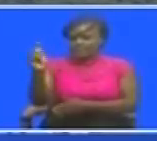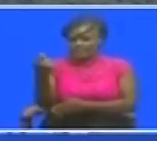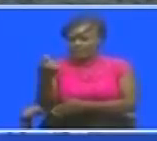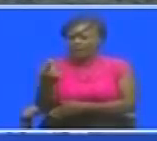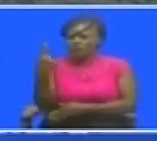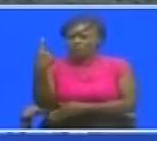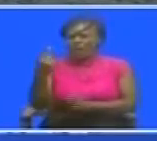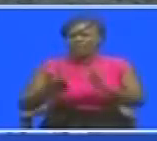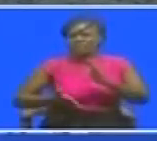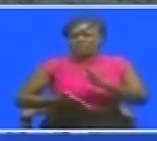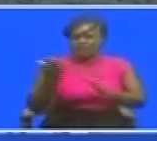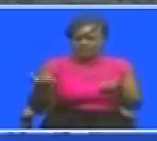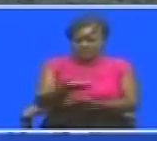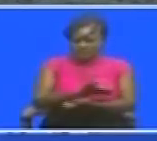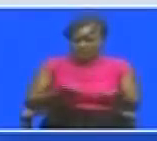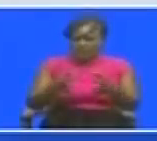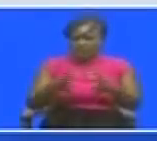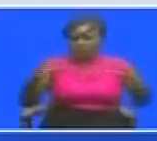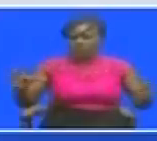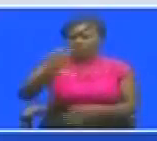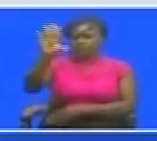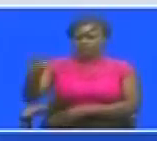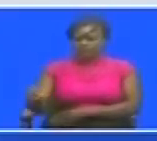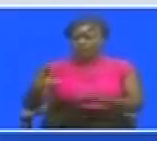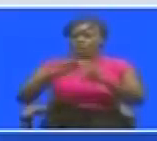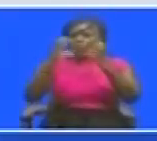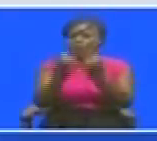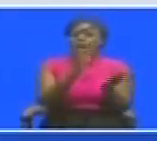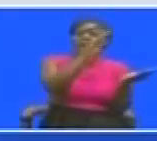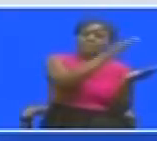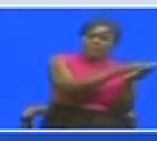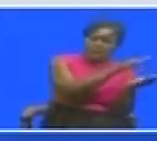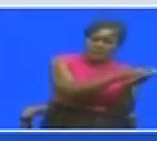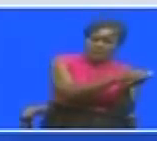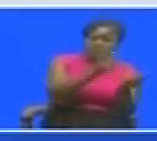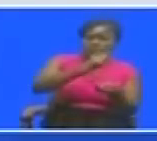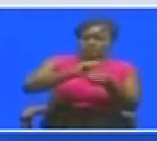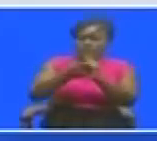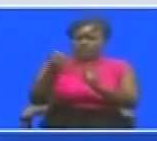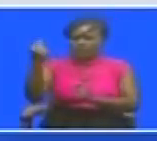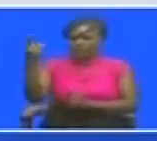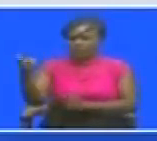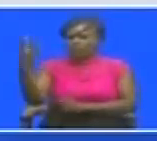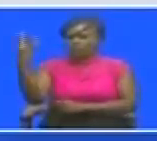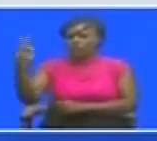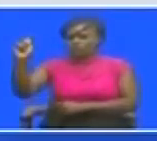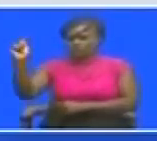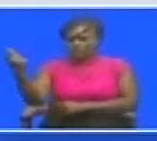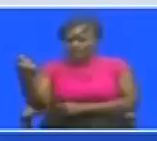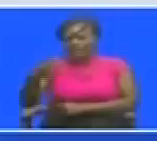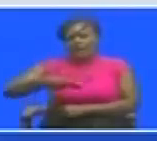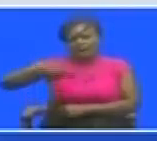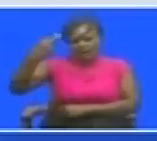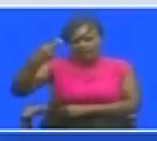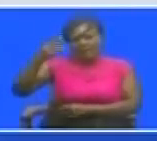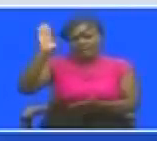remains one of the fastest growing economies in Africa. According to the World Bank, even at the revised estimate of 5.4%, Kenya's outlook is higher than its